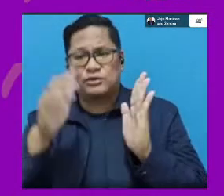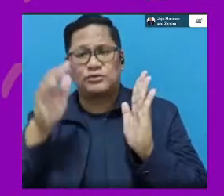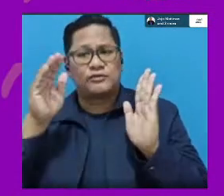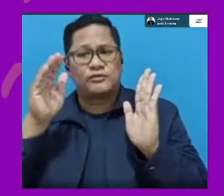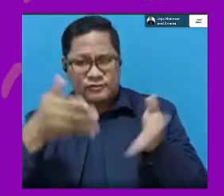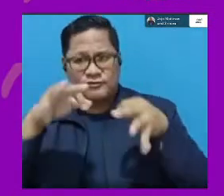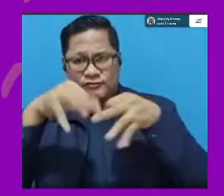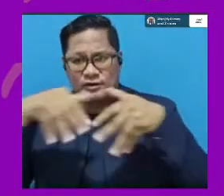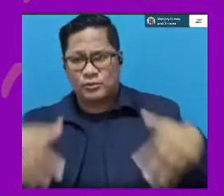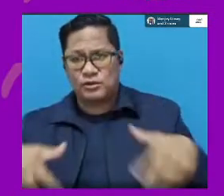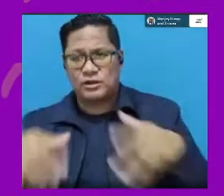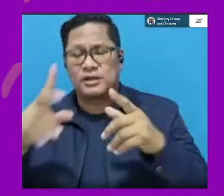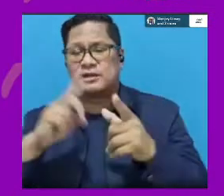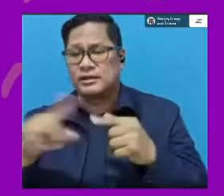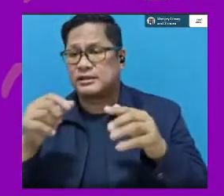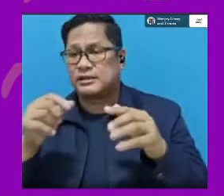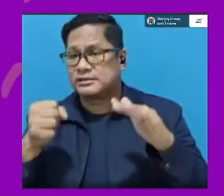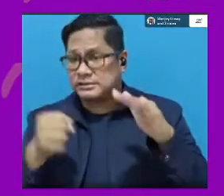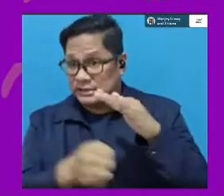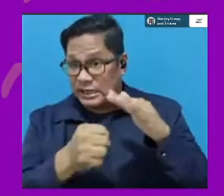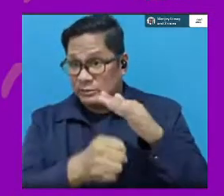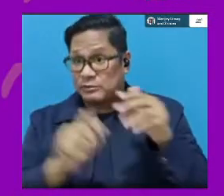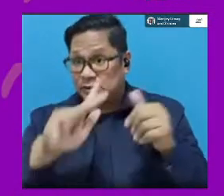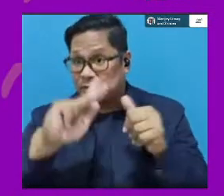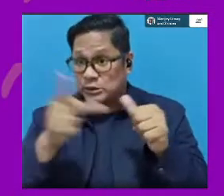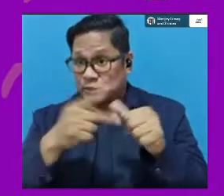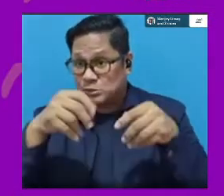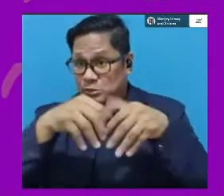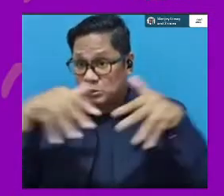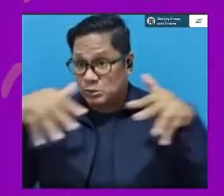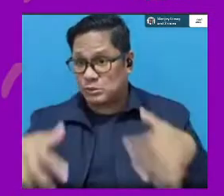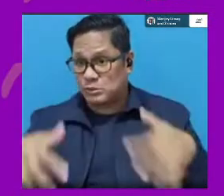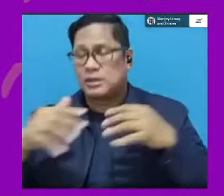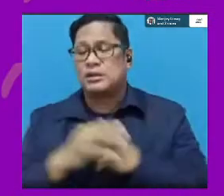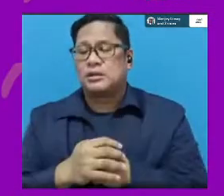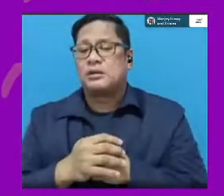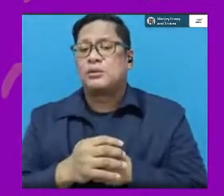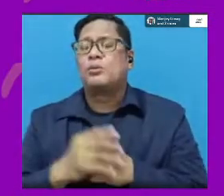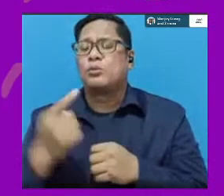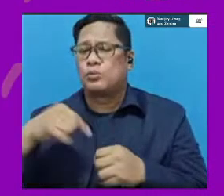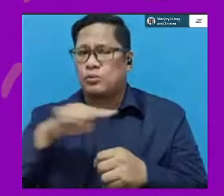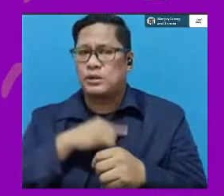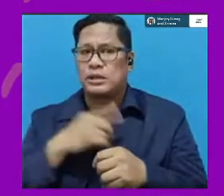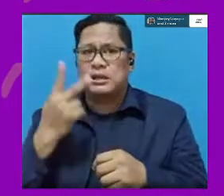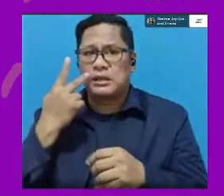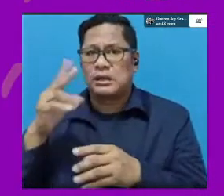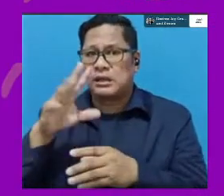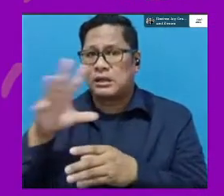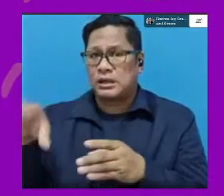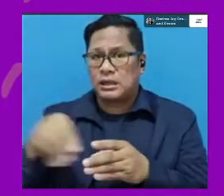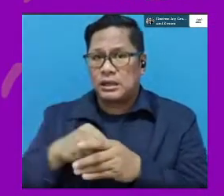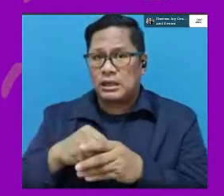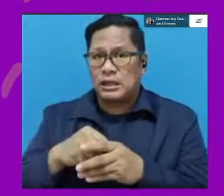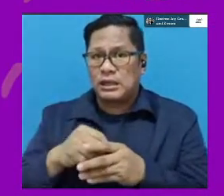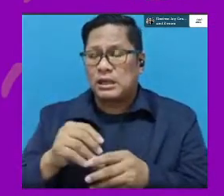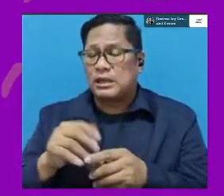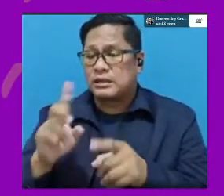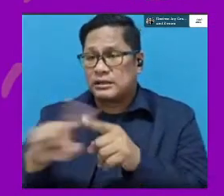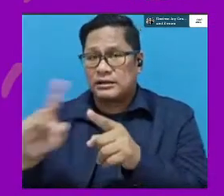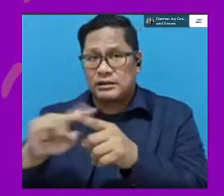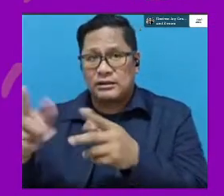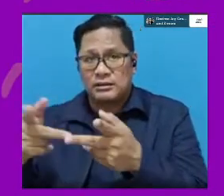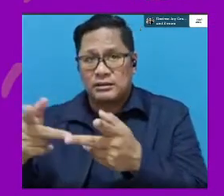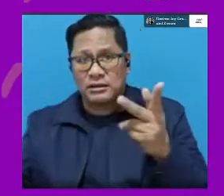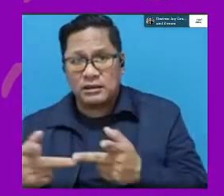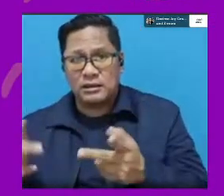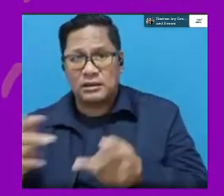mga sub-prioritization framework wherein we consider po yung mga high burden areas.